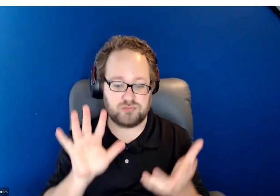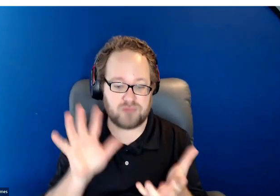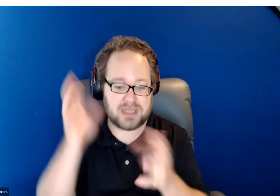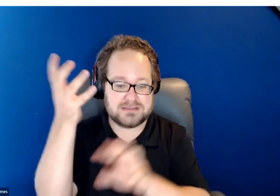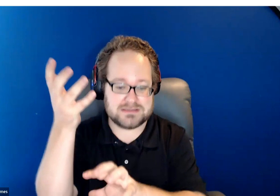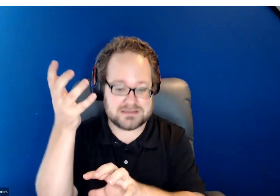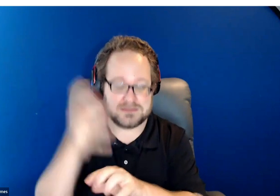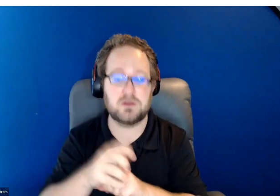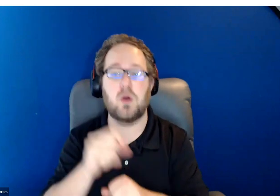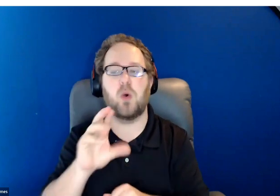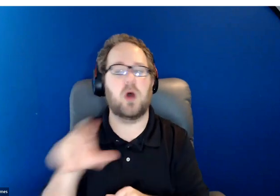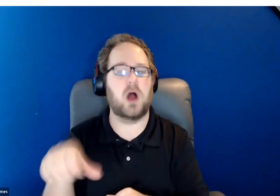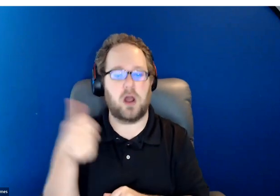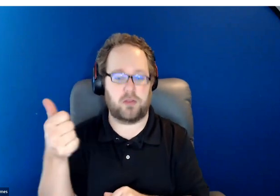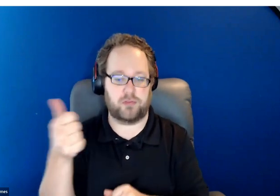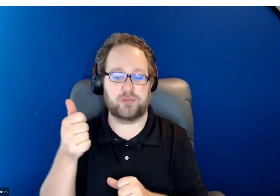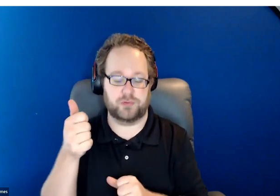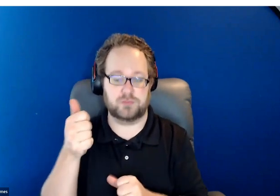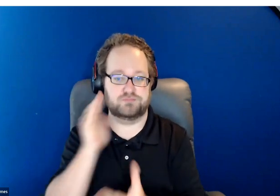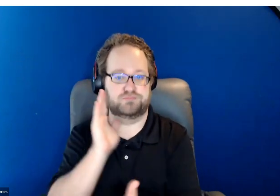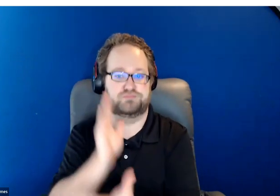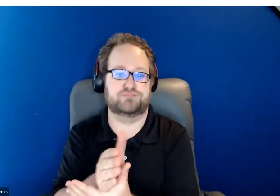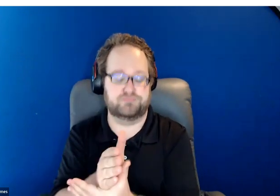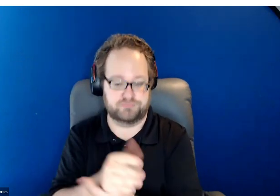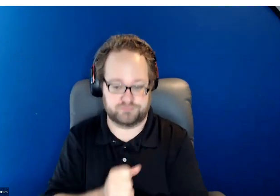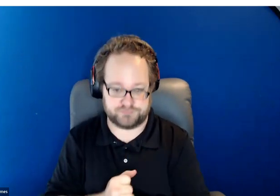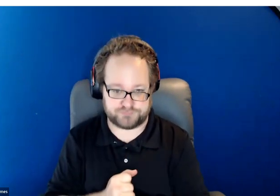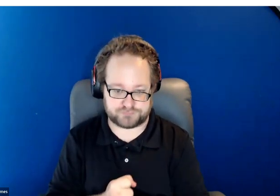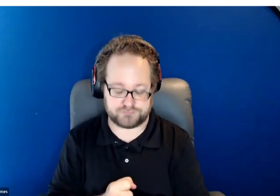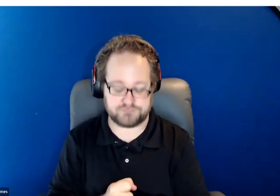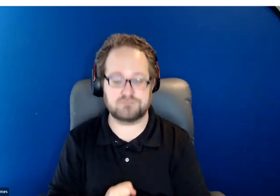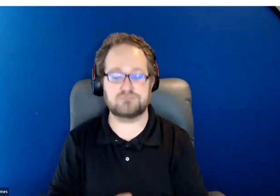or other disruption. Housing loss has many